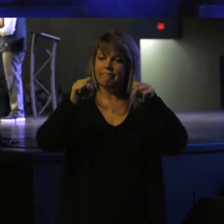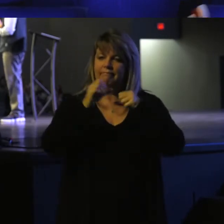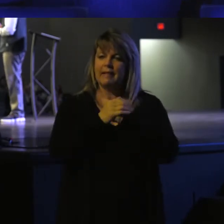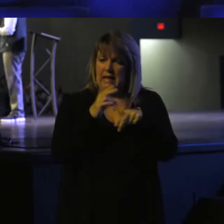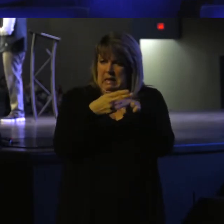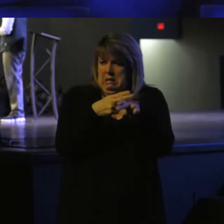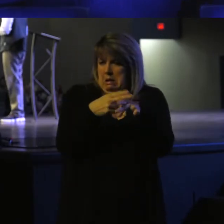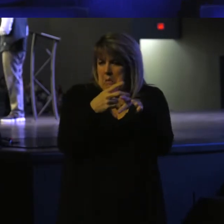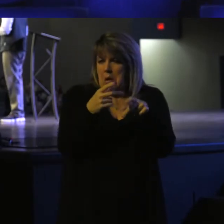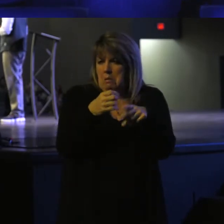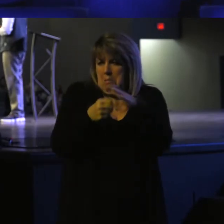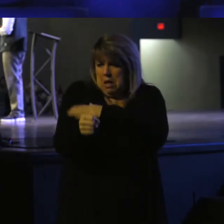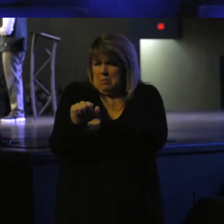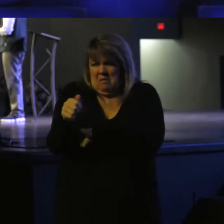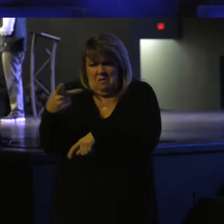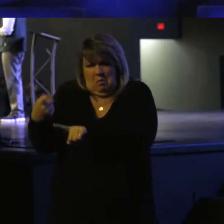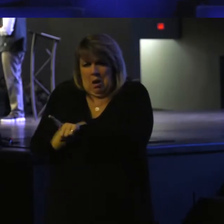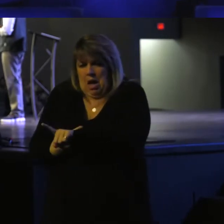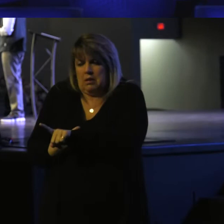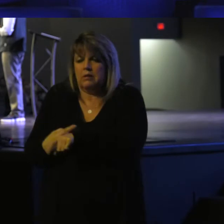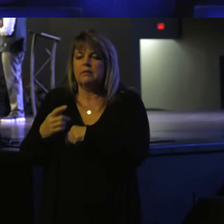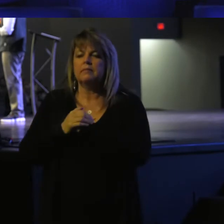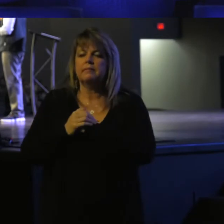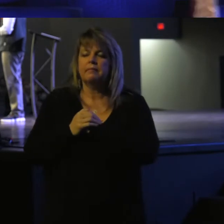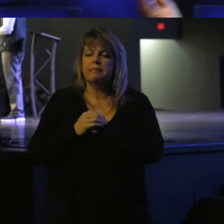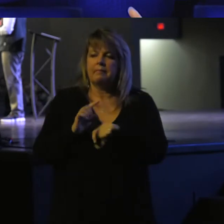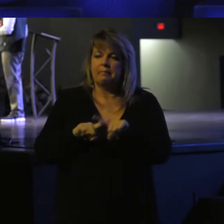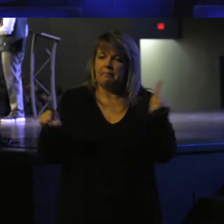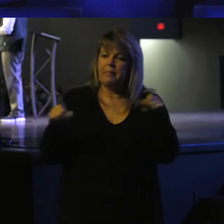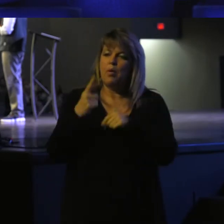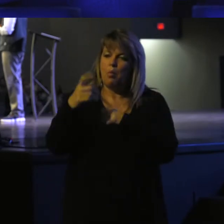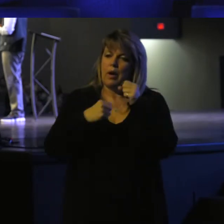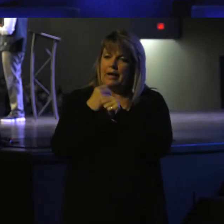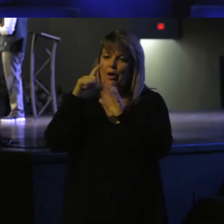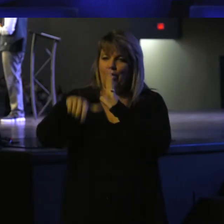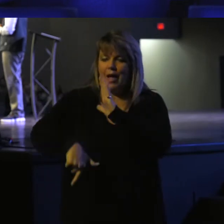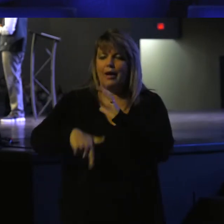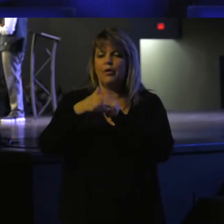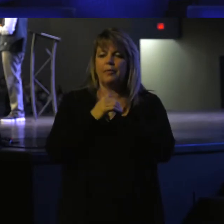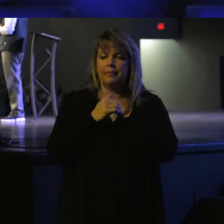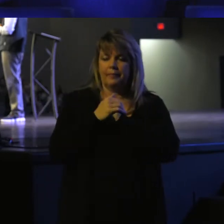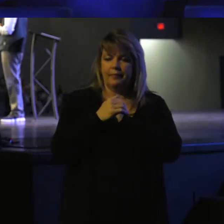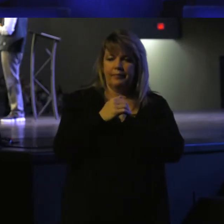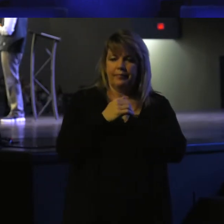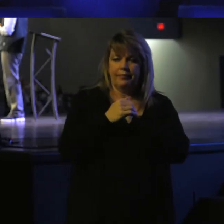temporary placement just for a few months. And yet a year later,